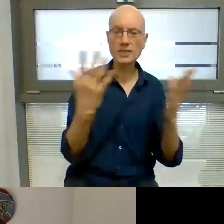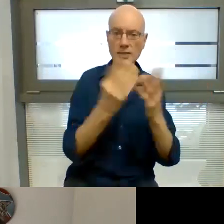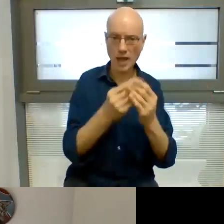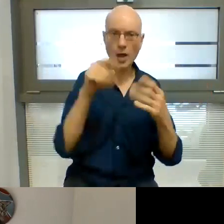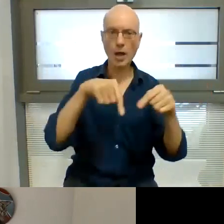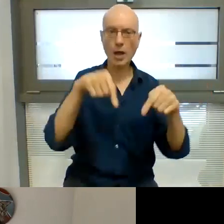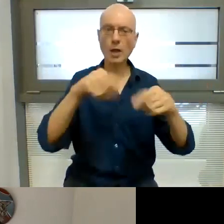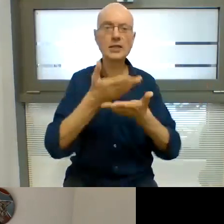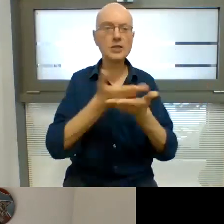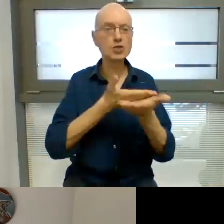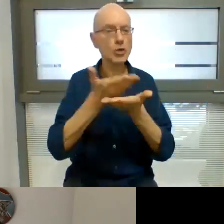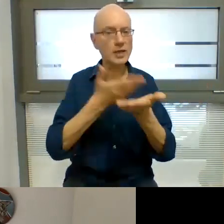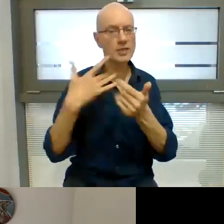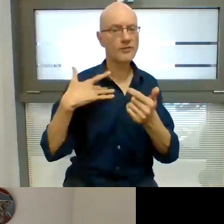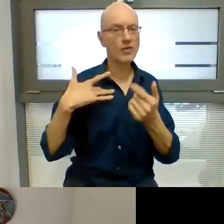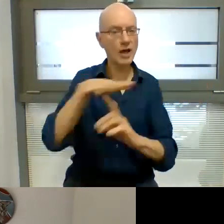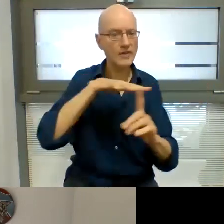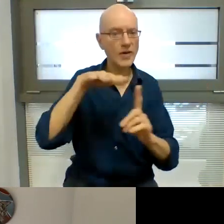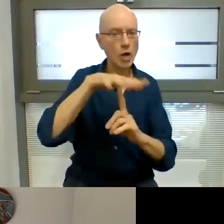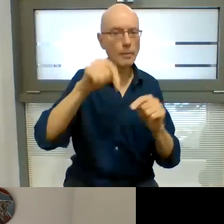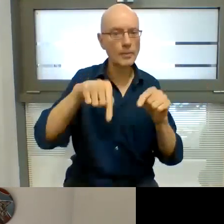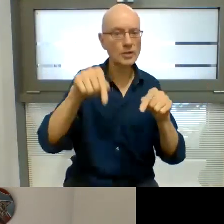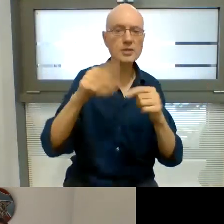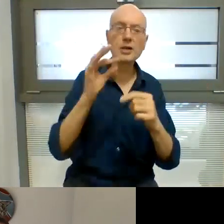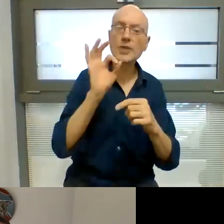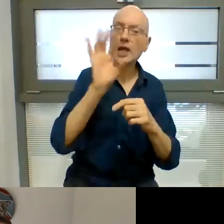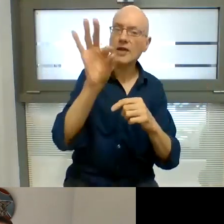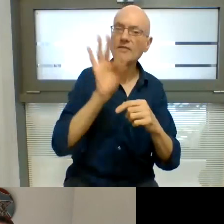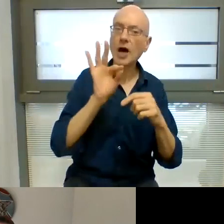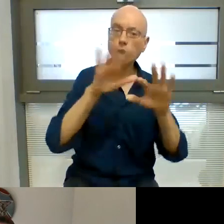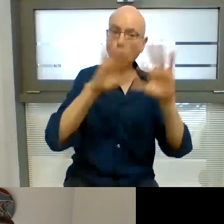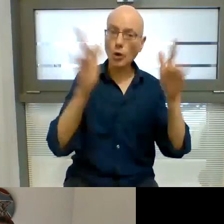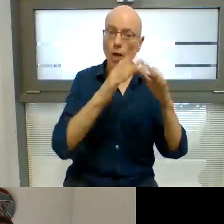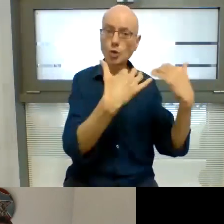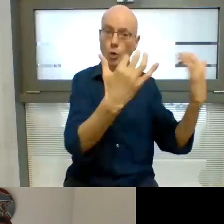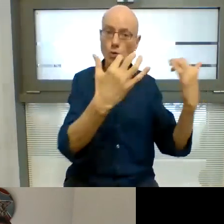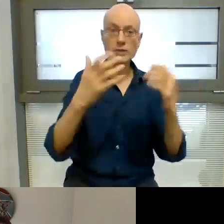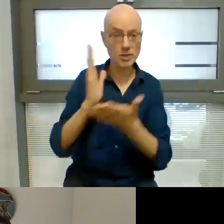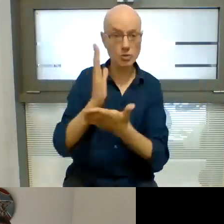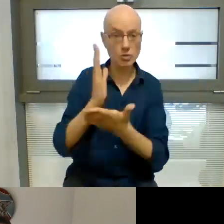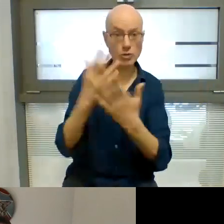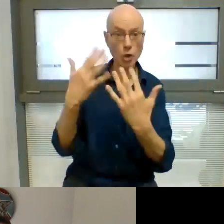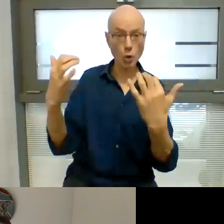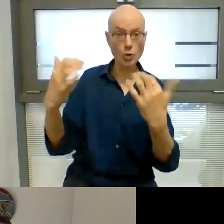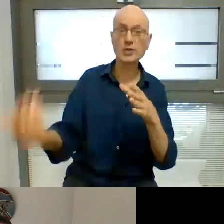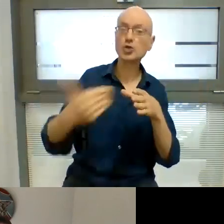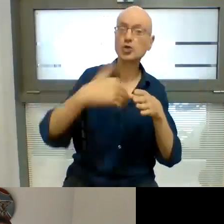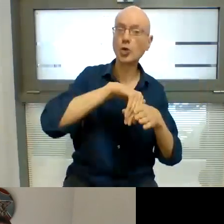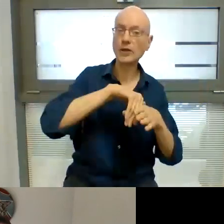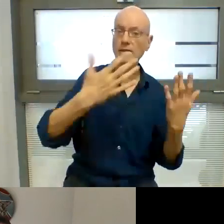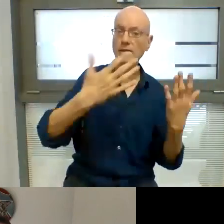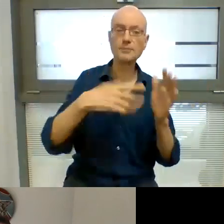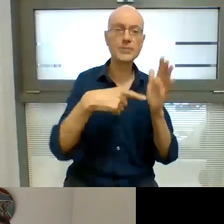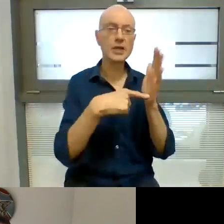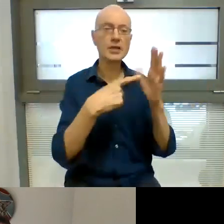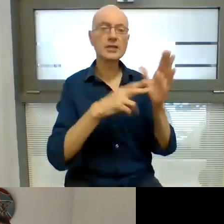environment, inviting physical and online audiences to join in. So Tanya is also a mentor